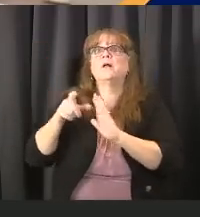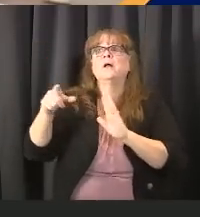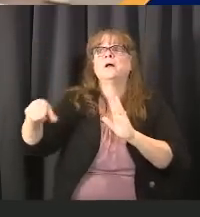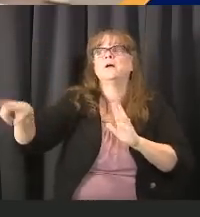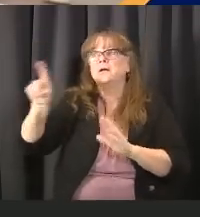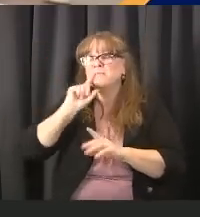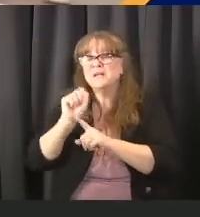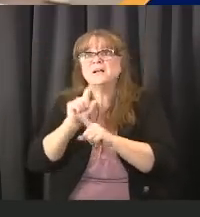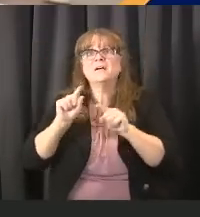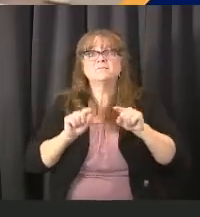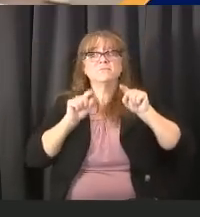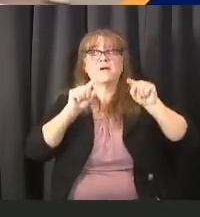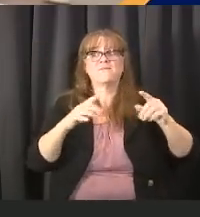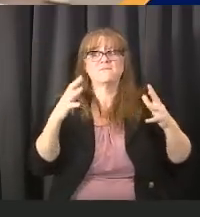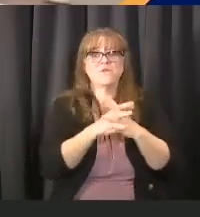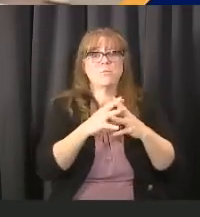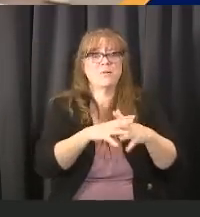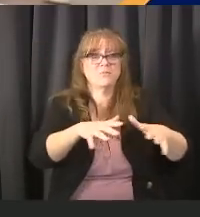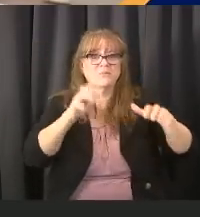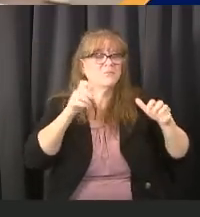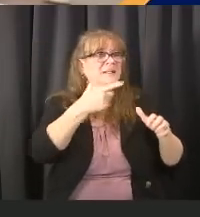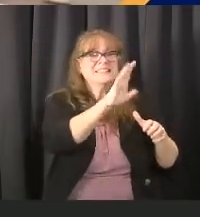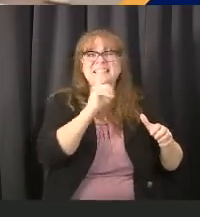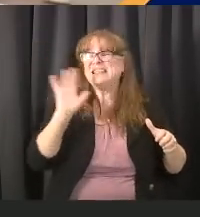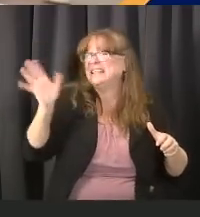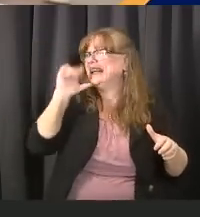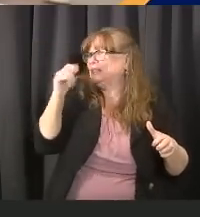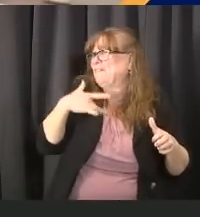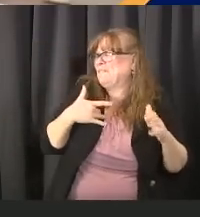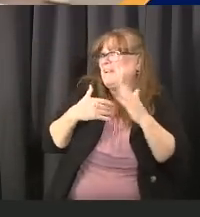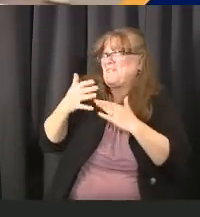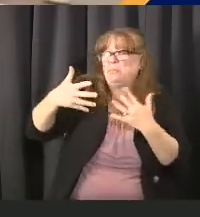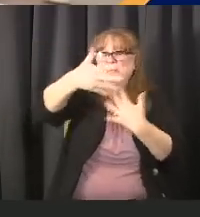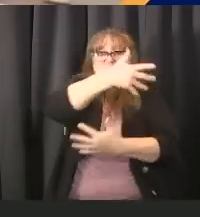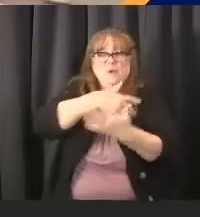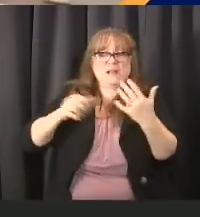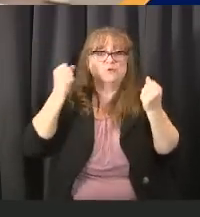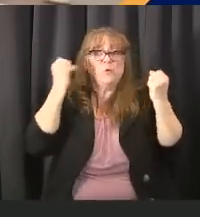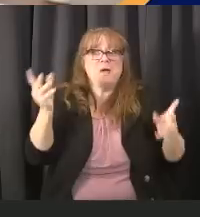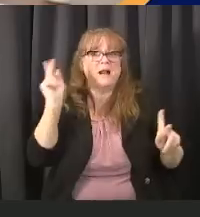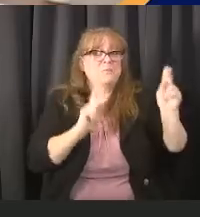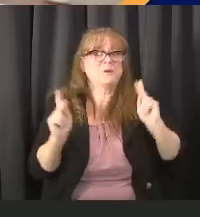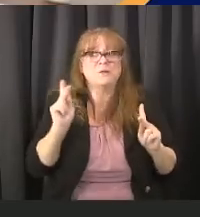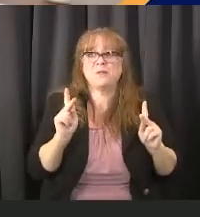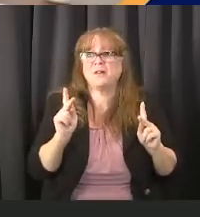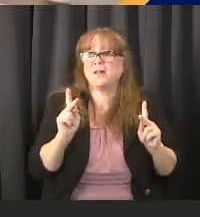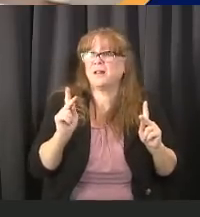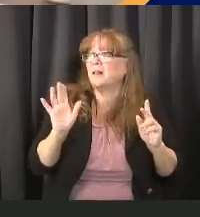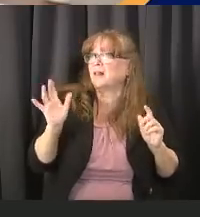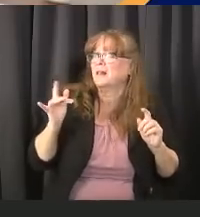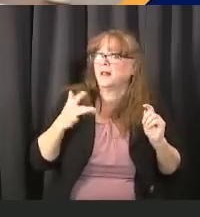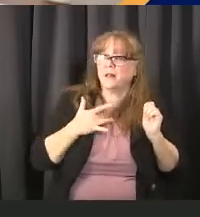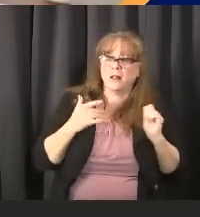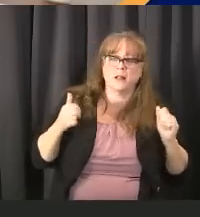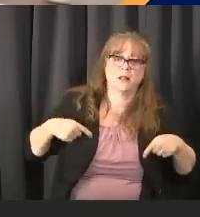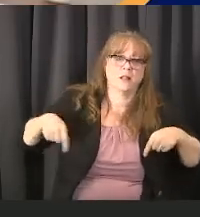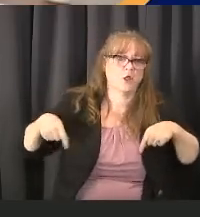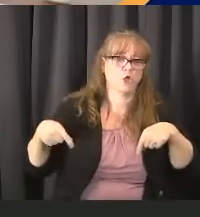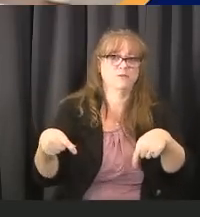have it in a more intimate setting. So I'll talk about what we're doing to make sure that that happens. So starting this week, we're able